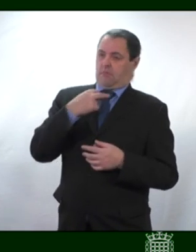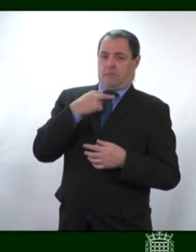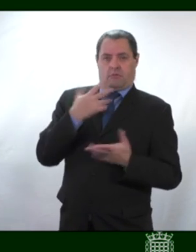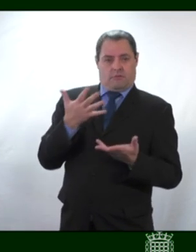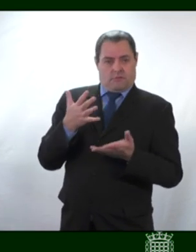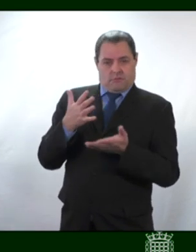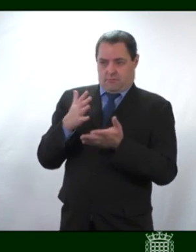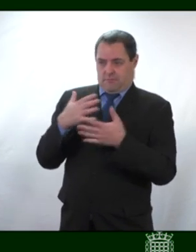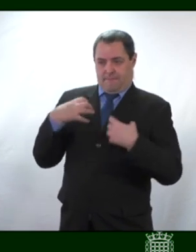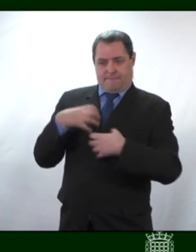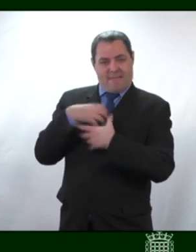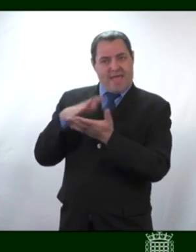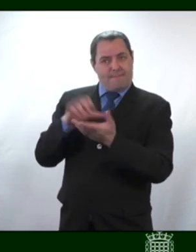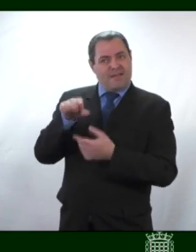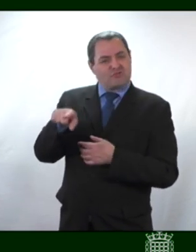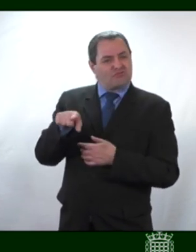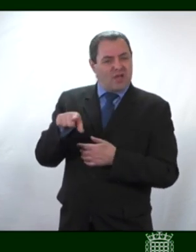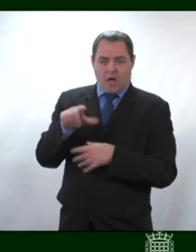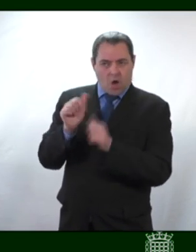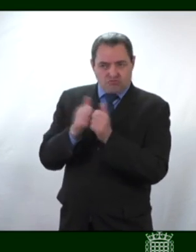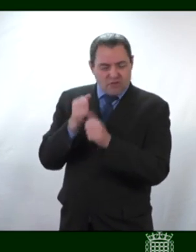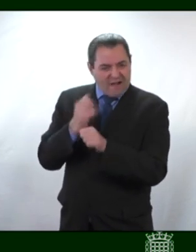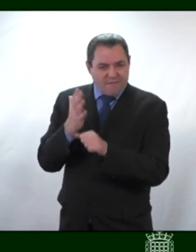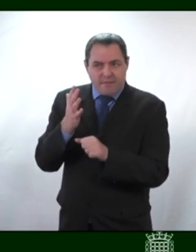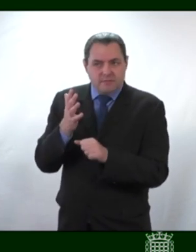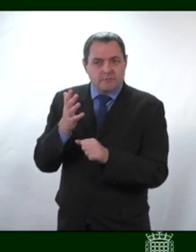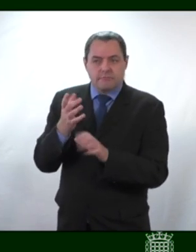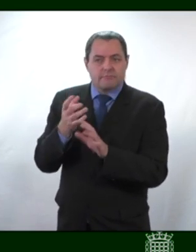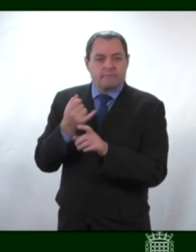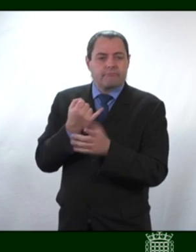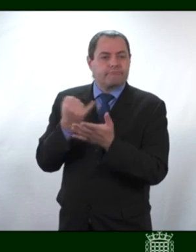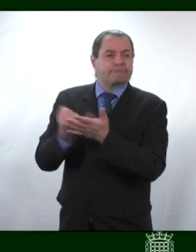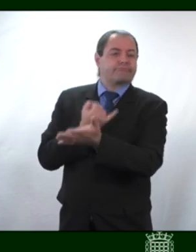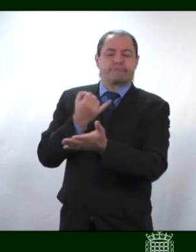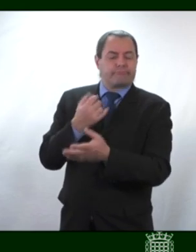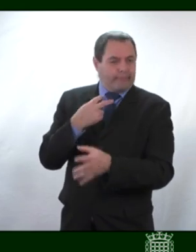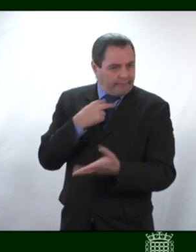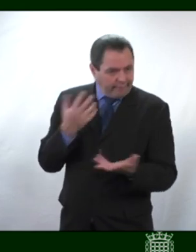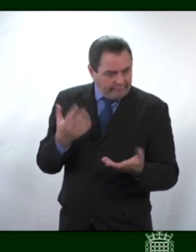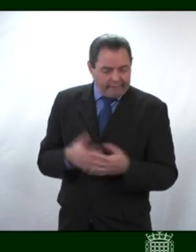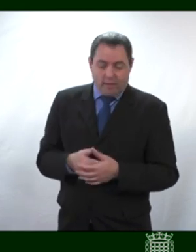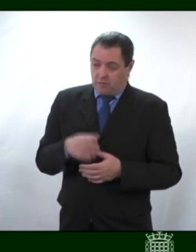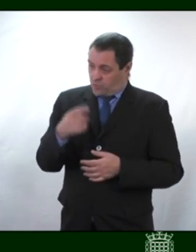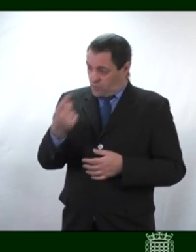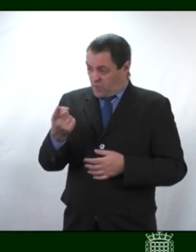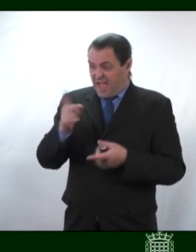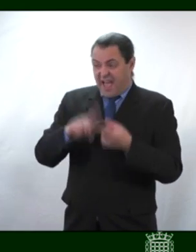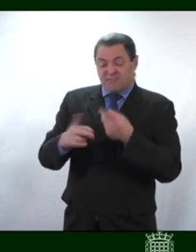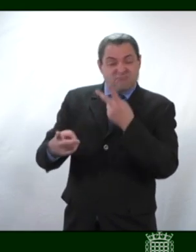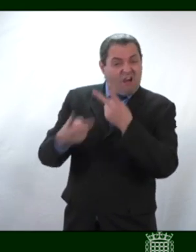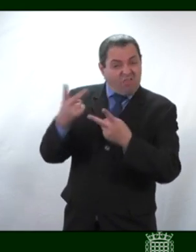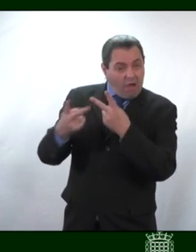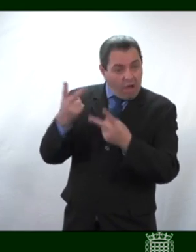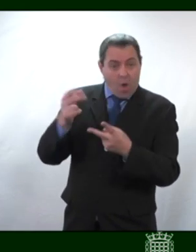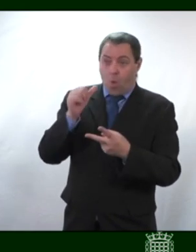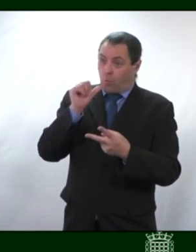been unable to reach agreement with the government today. Would he and other right honourable colleagues now commit to